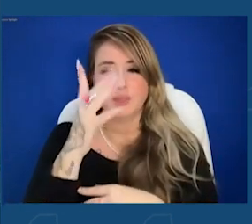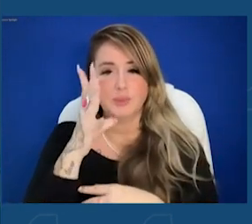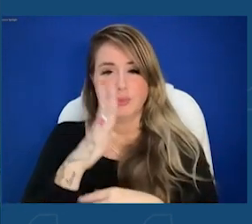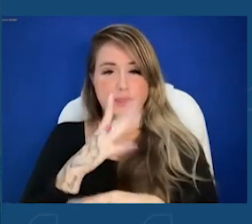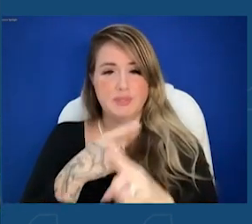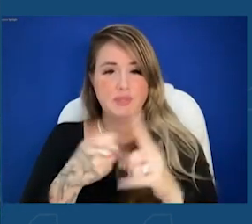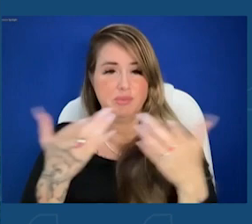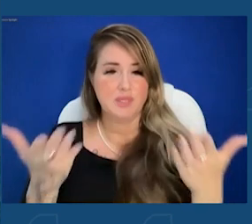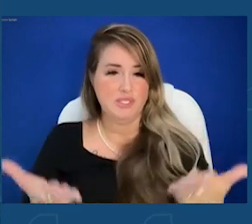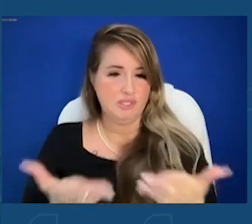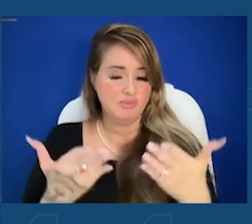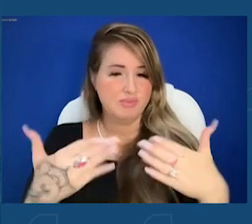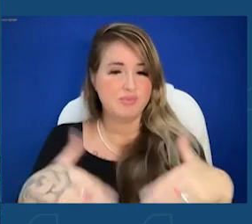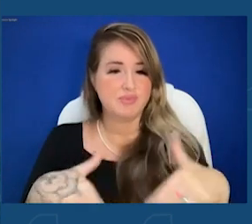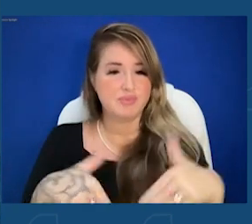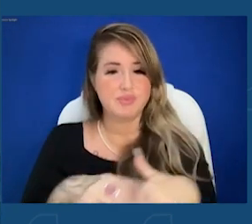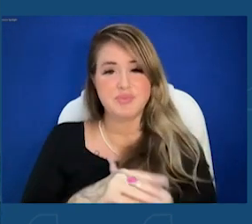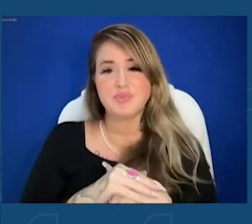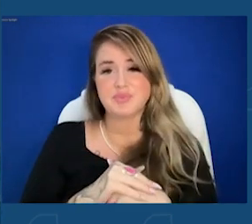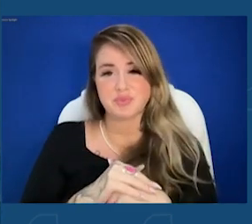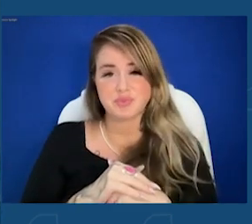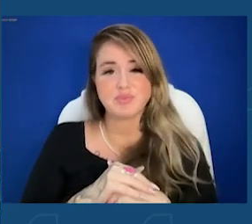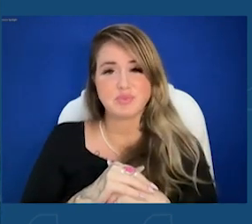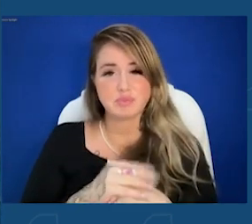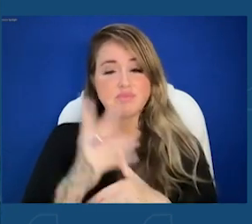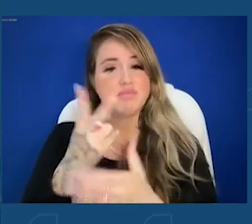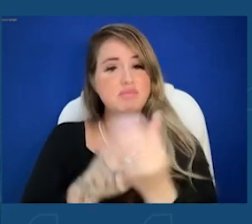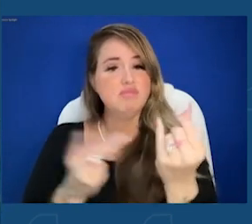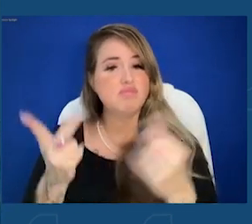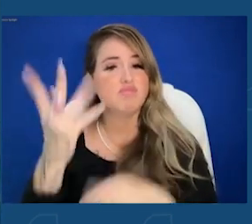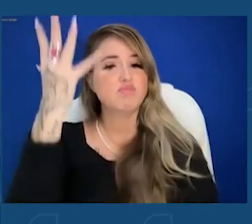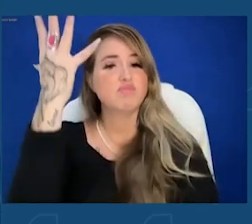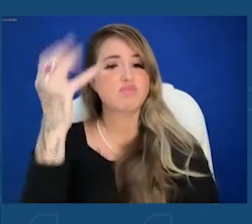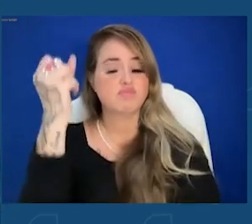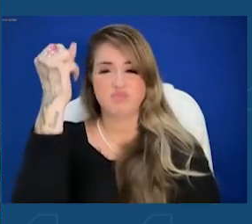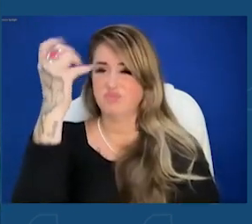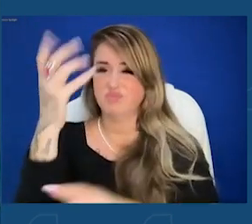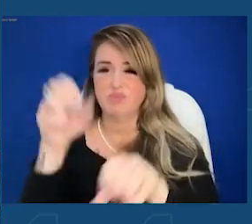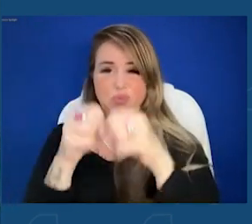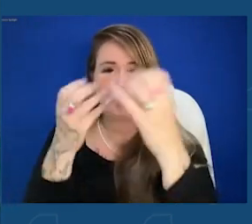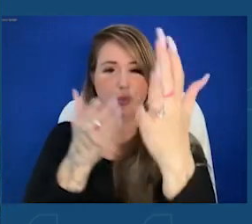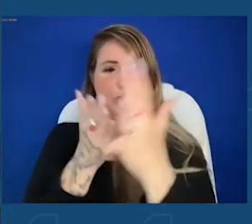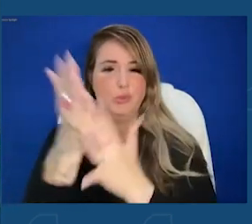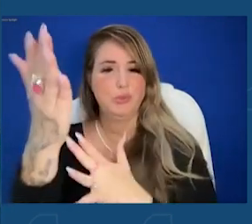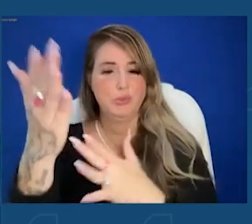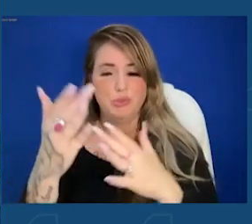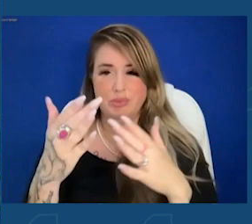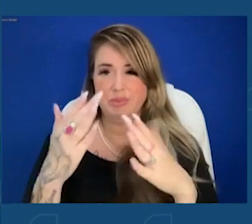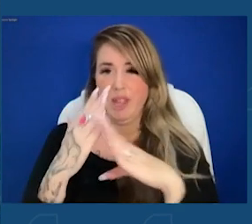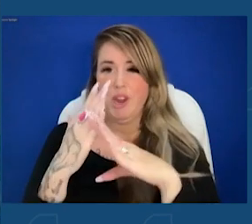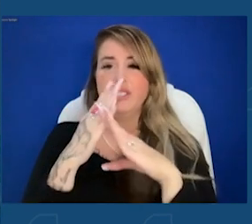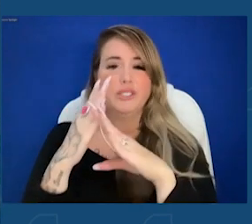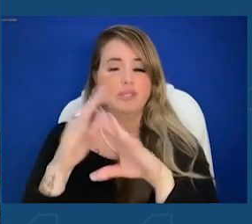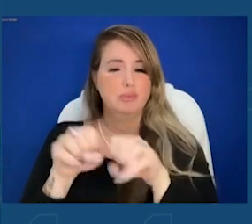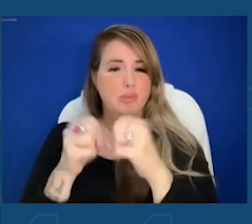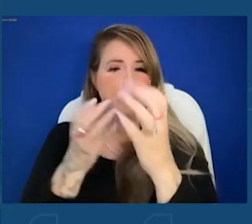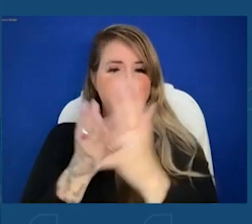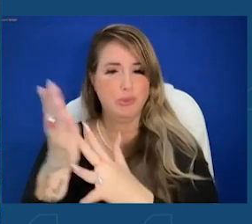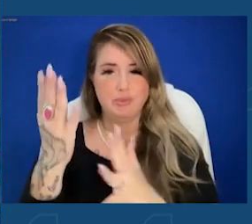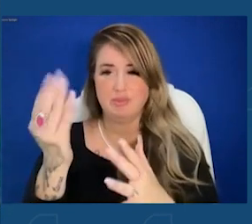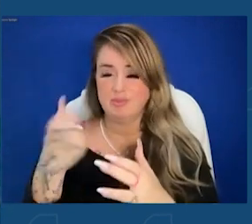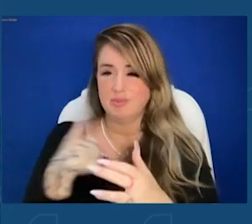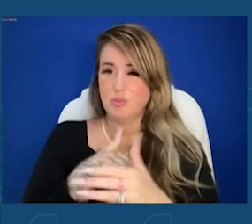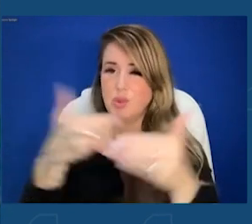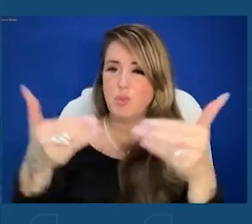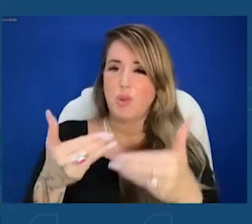here. Both of you have broken barriers. We absolutely celebrate that, welcome you, and are delighted